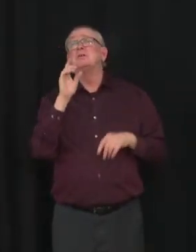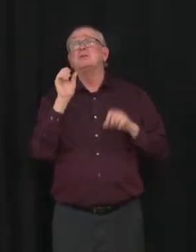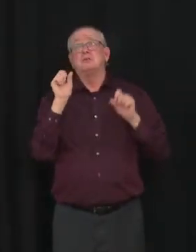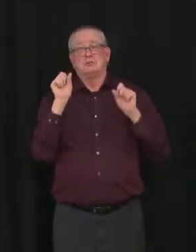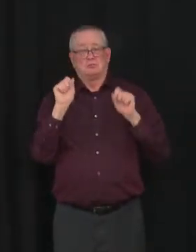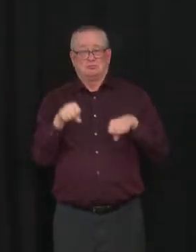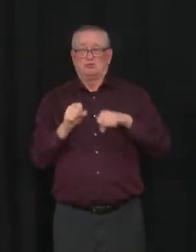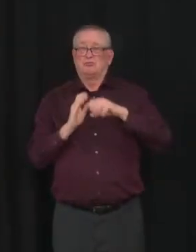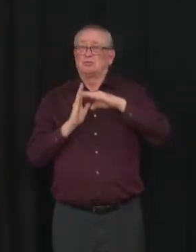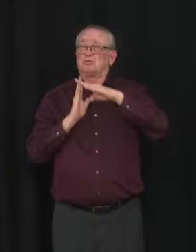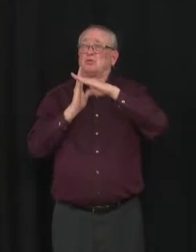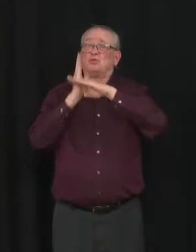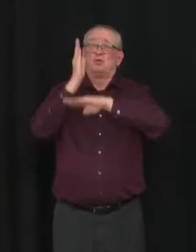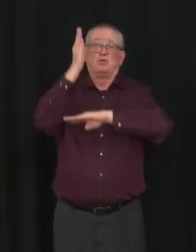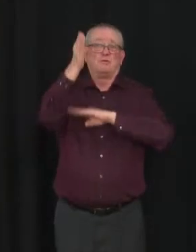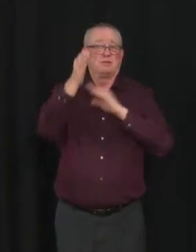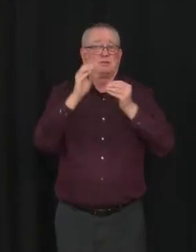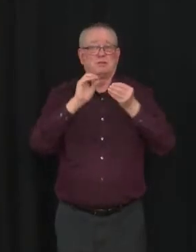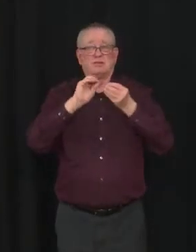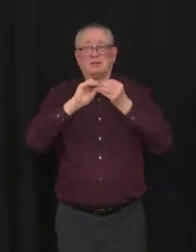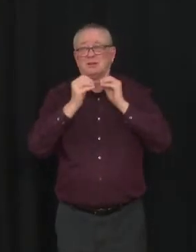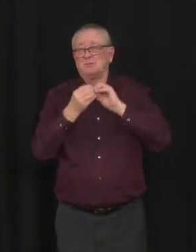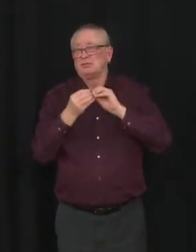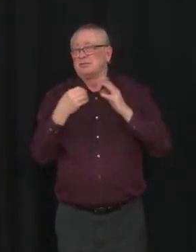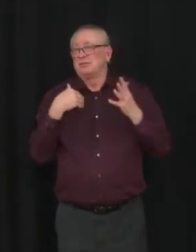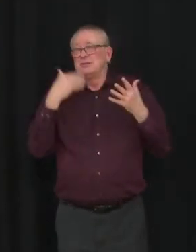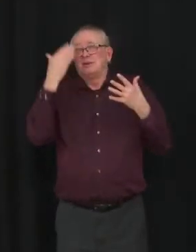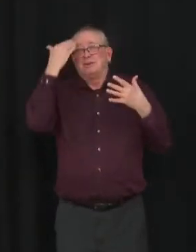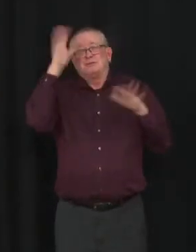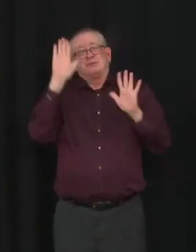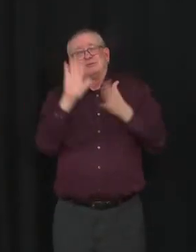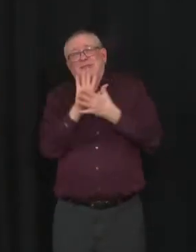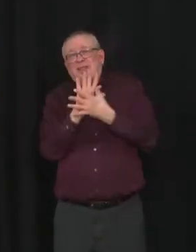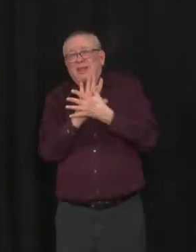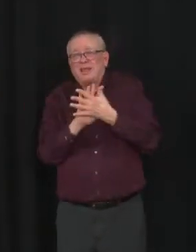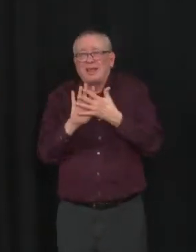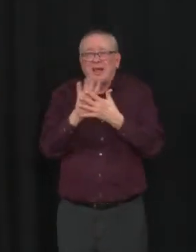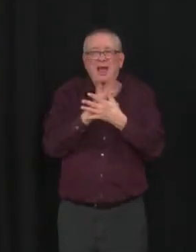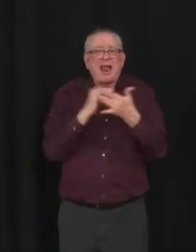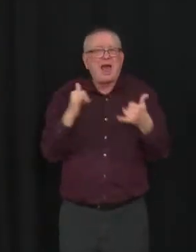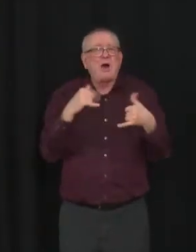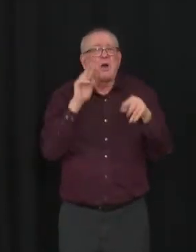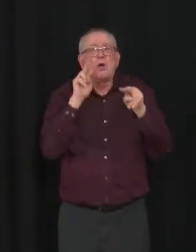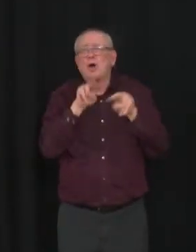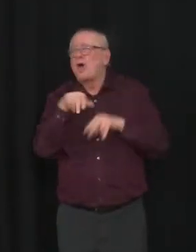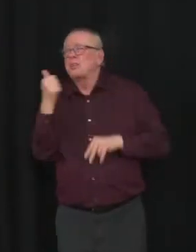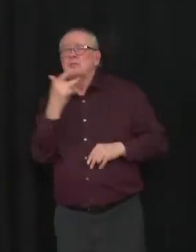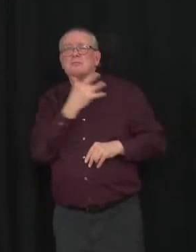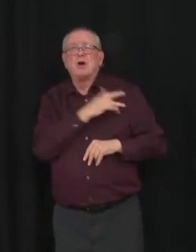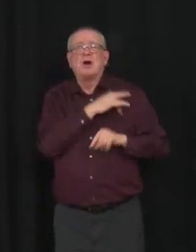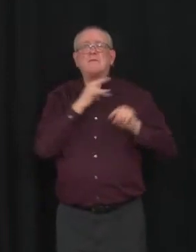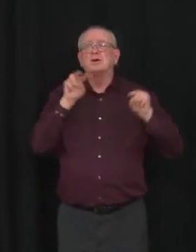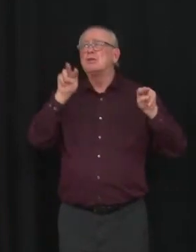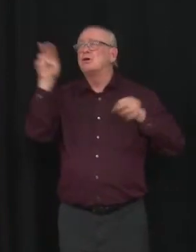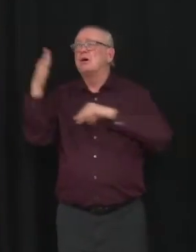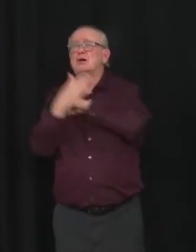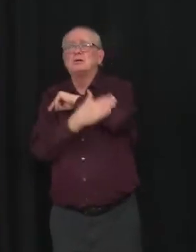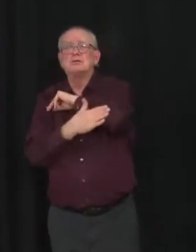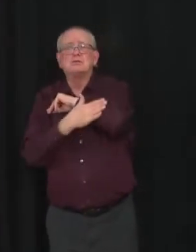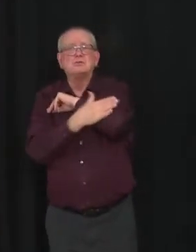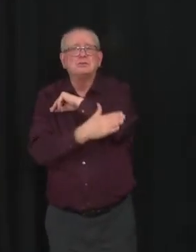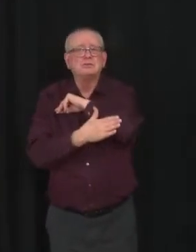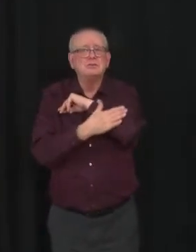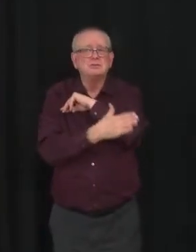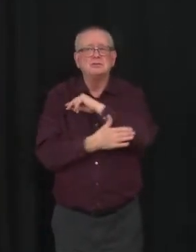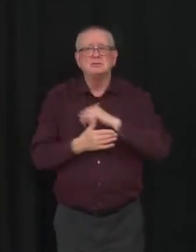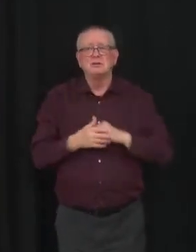threshold. We don't know yet. We're watching to see what happens in other countries and other provinces. We don't know yet what that severity is. So